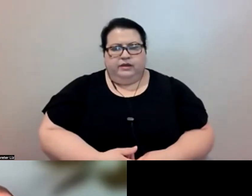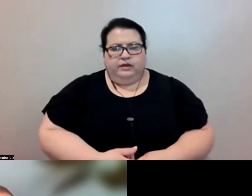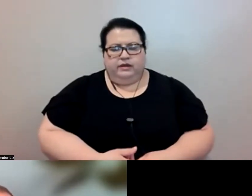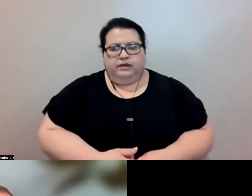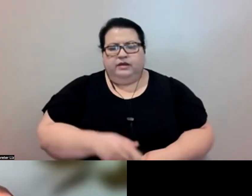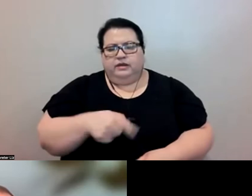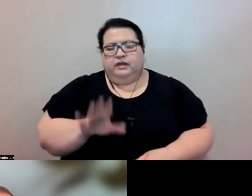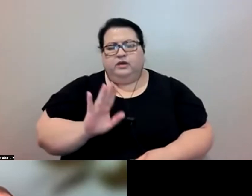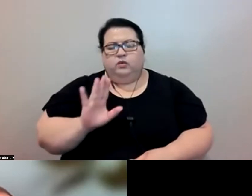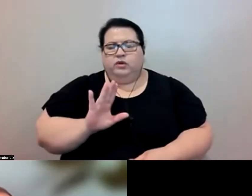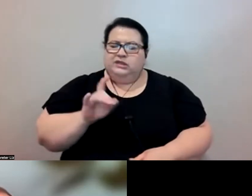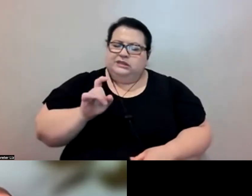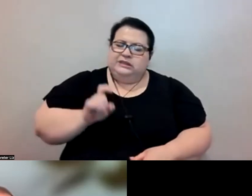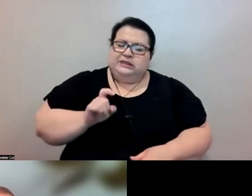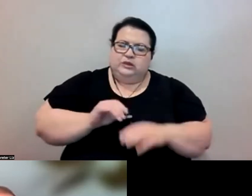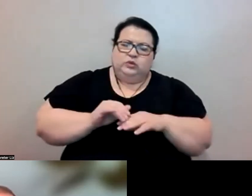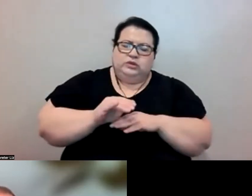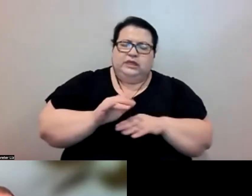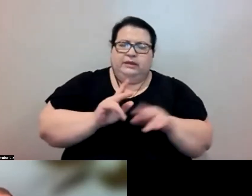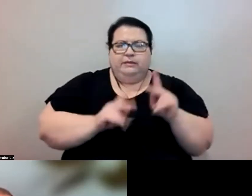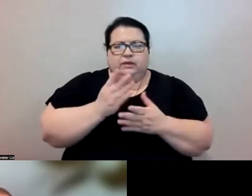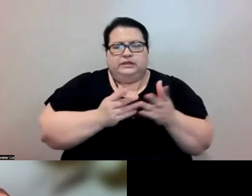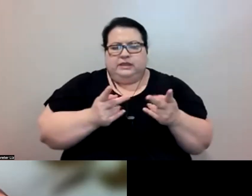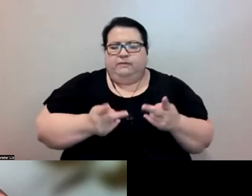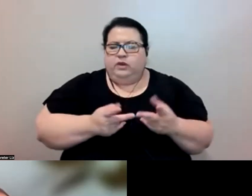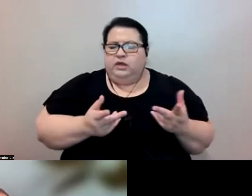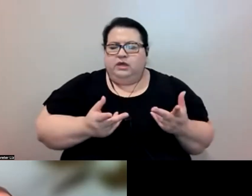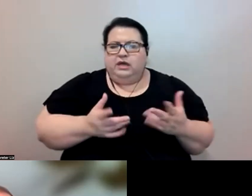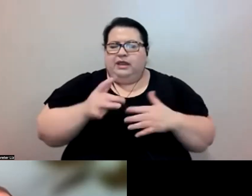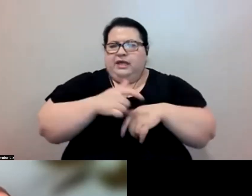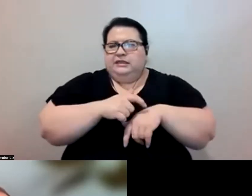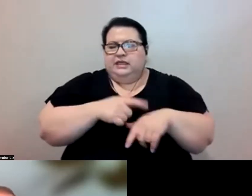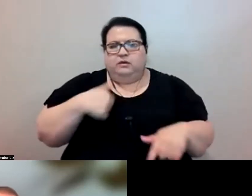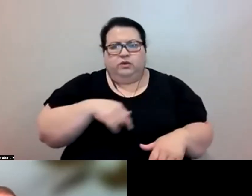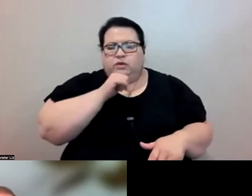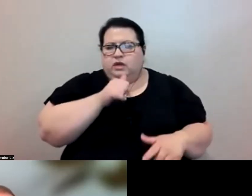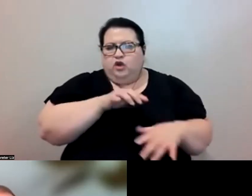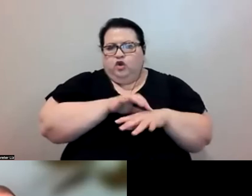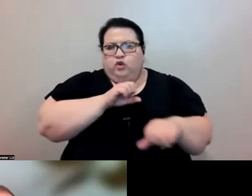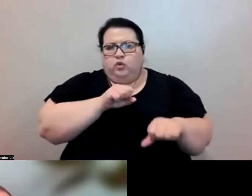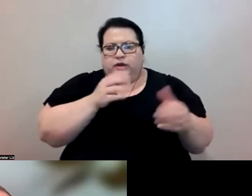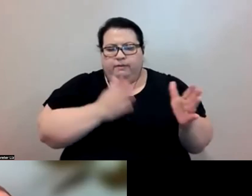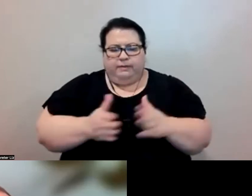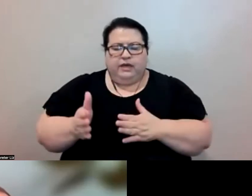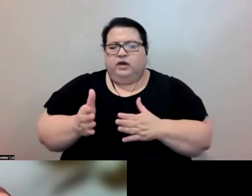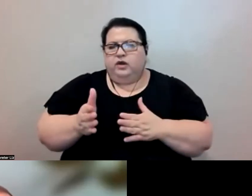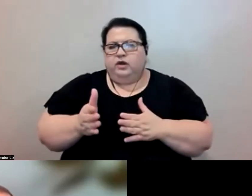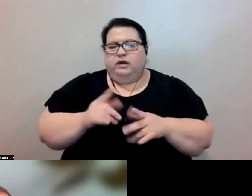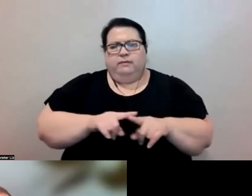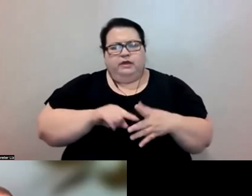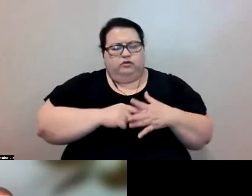they were in dire need to send people somewhere. And at the time, we were not earthquake prepared, but you